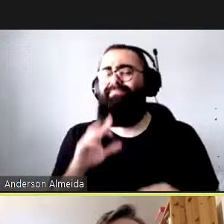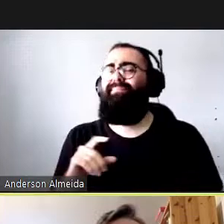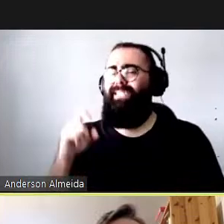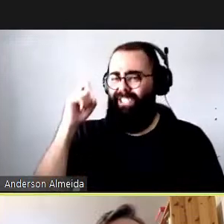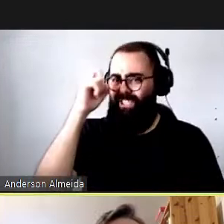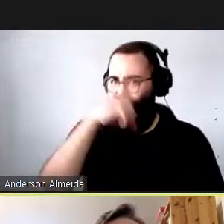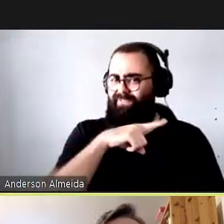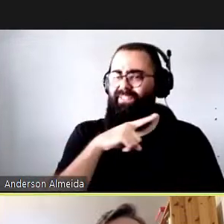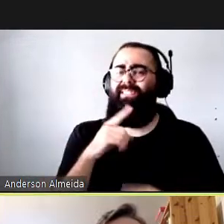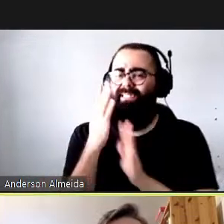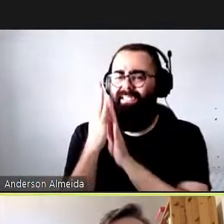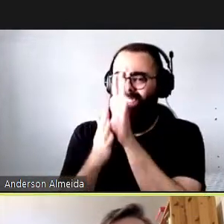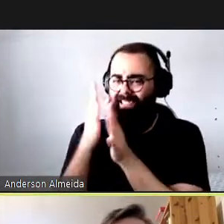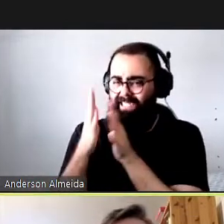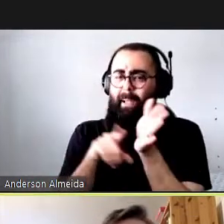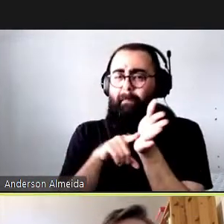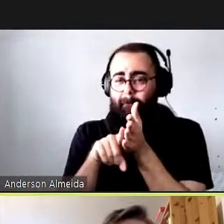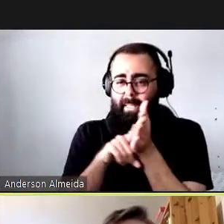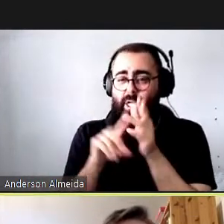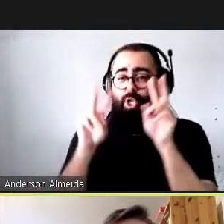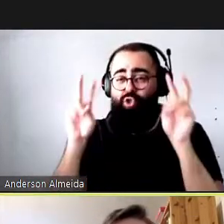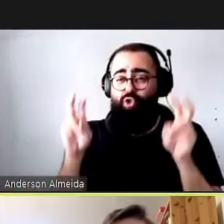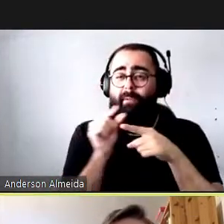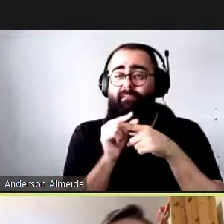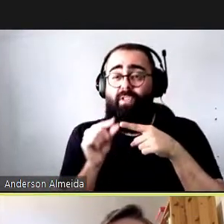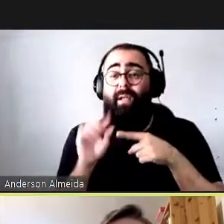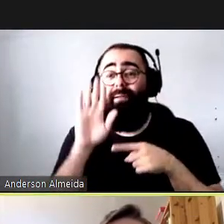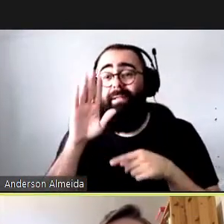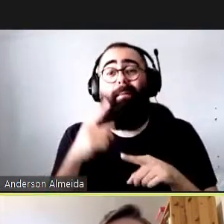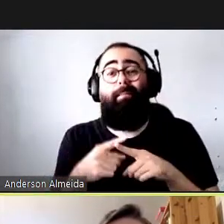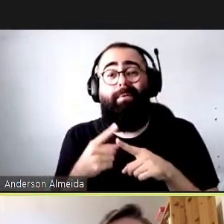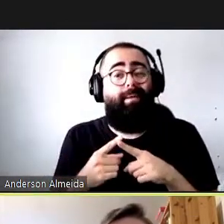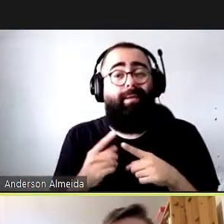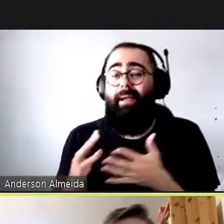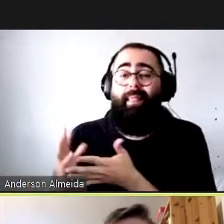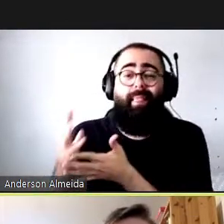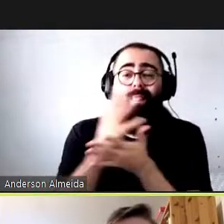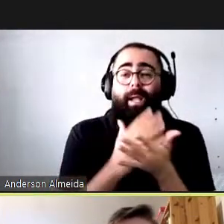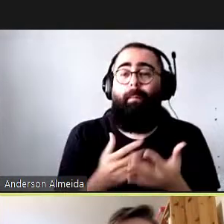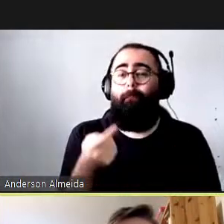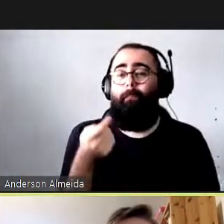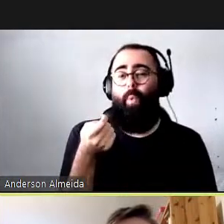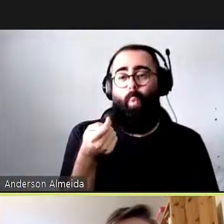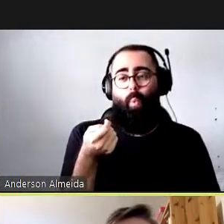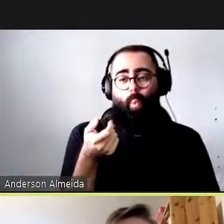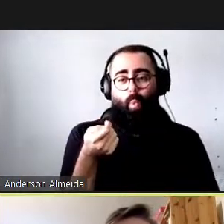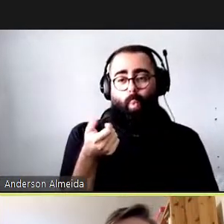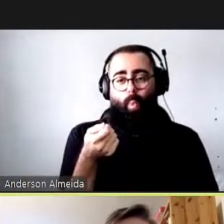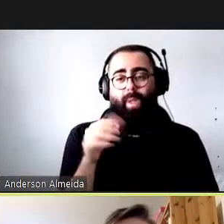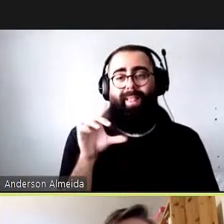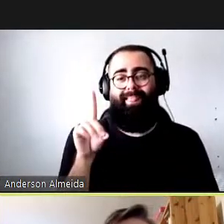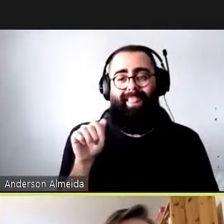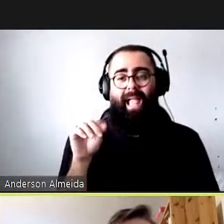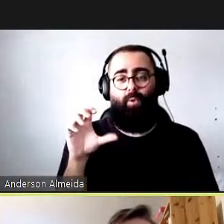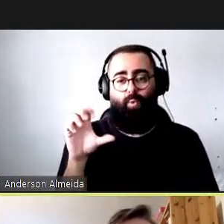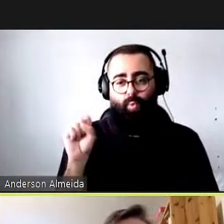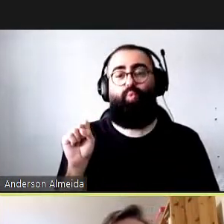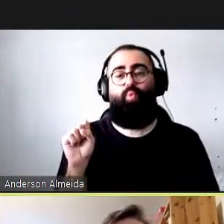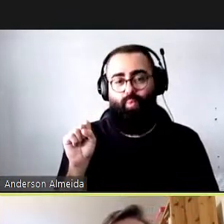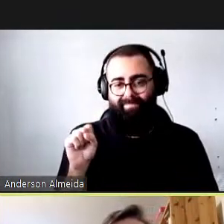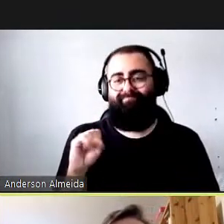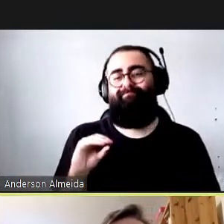study just because the amount of data analysis involved is intimidating.